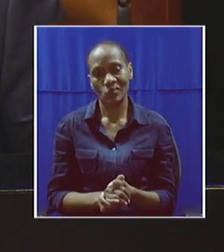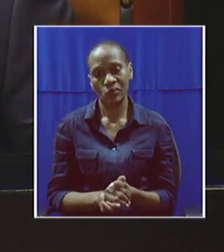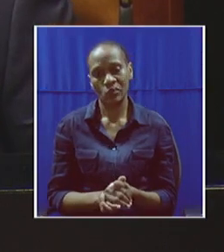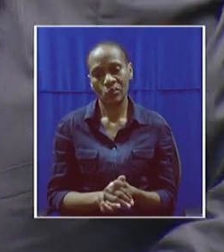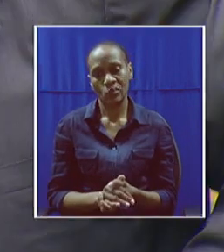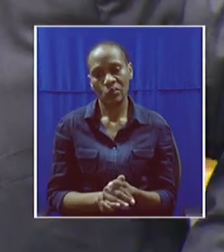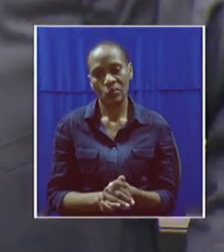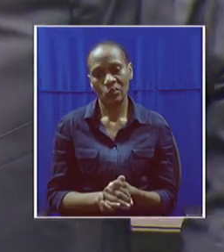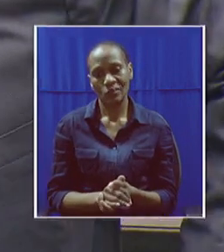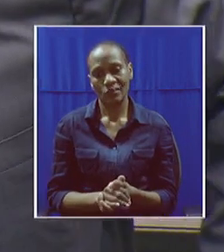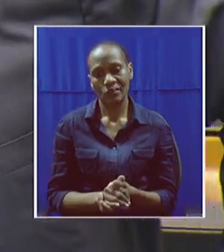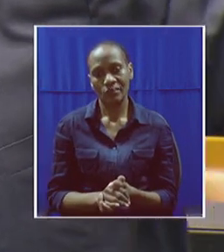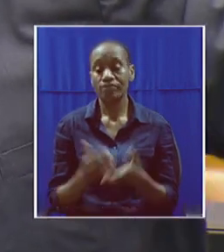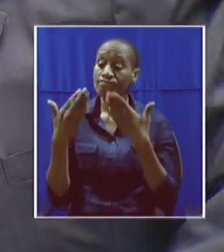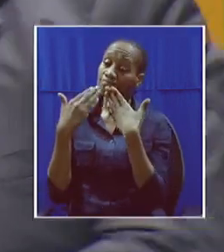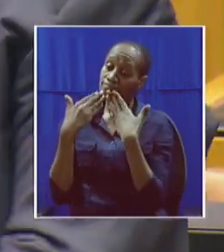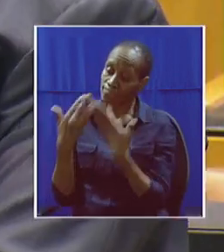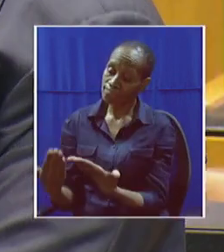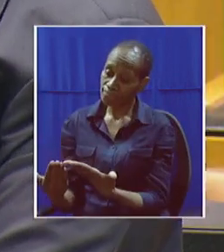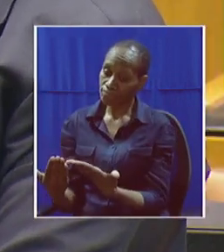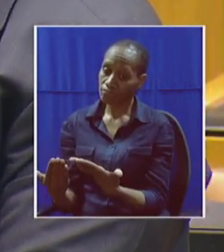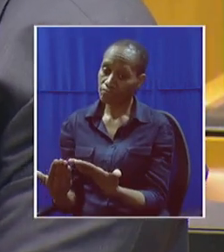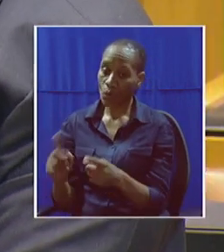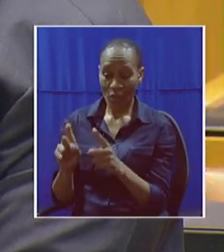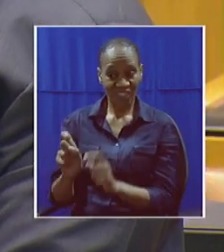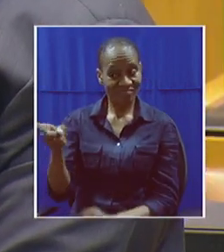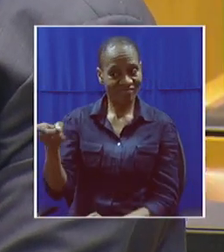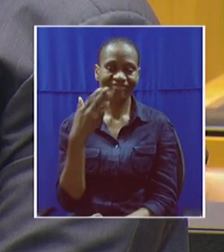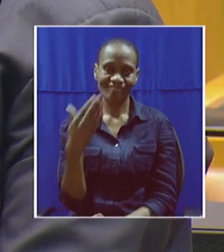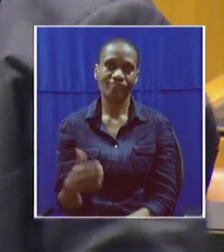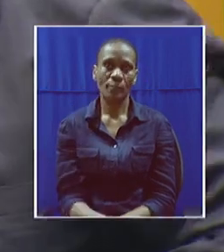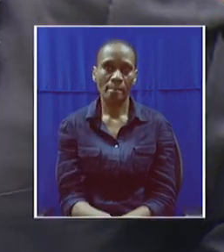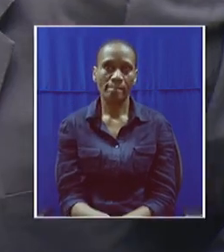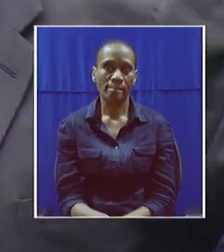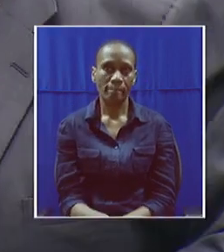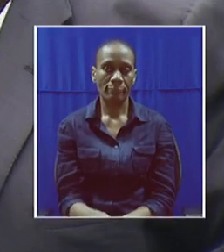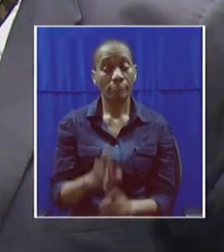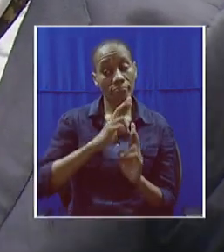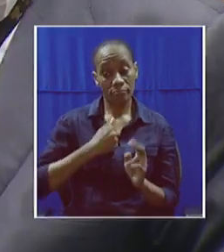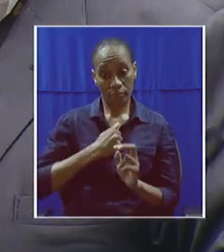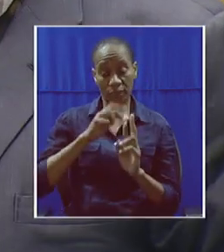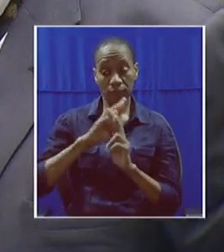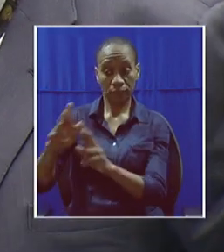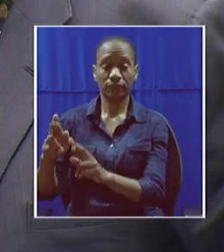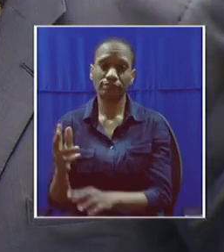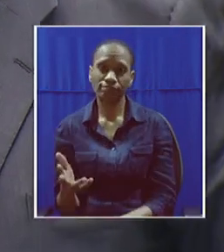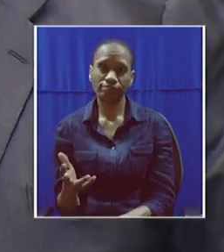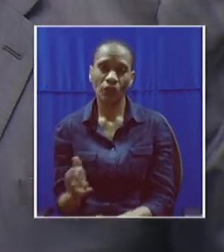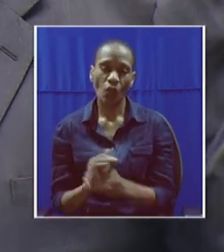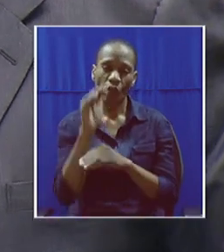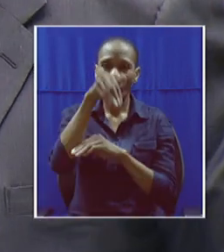minister uh thank you very much for that question the answer to your question is that there were